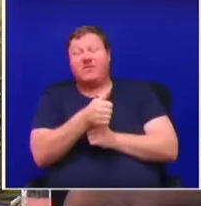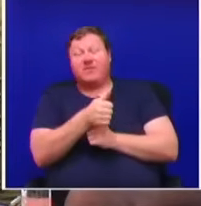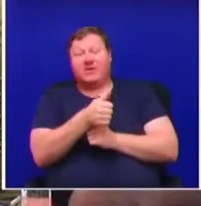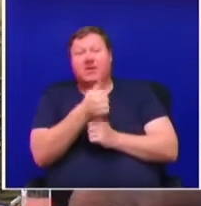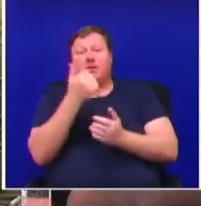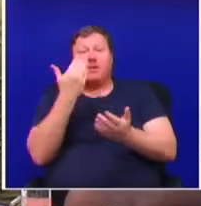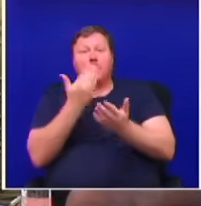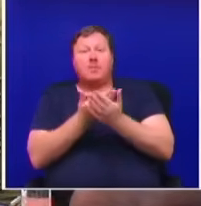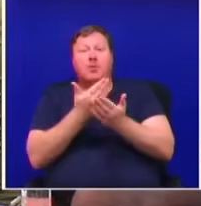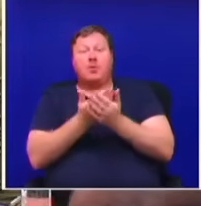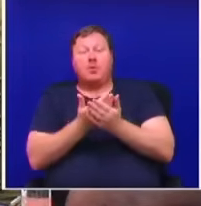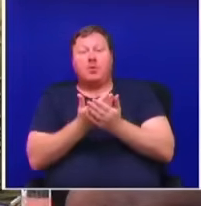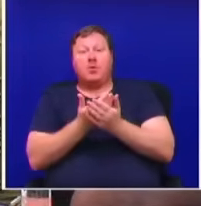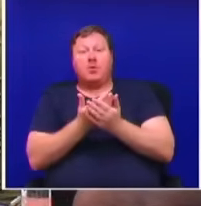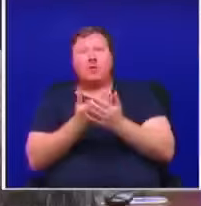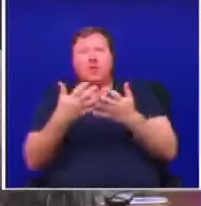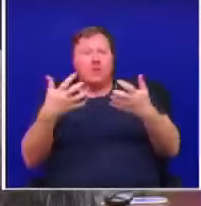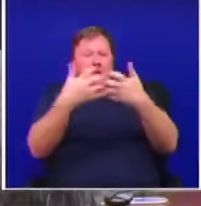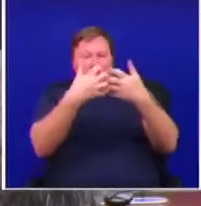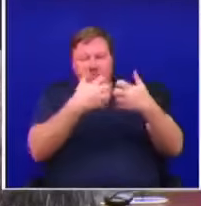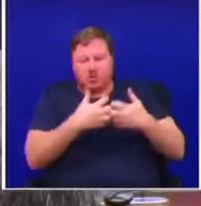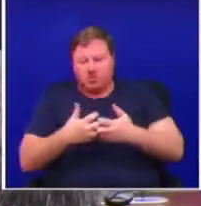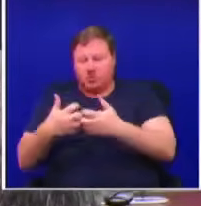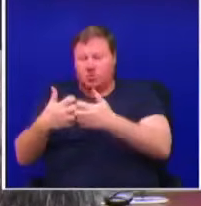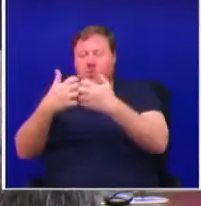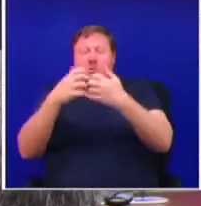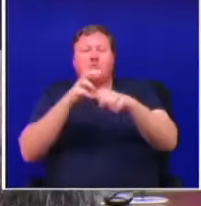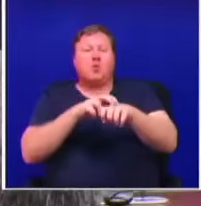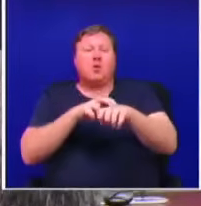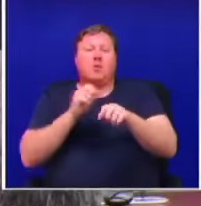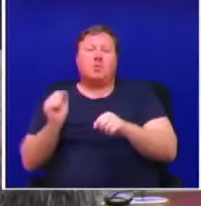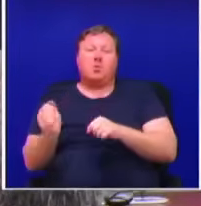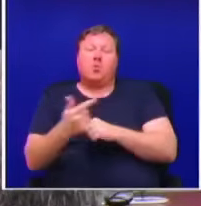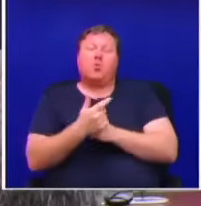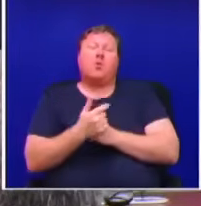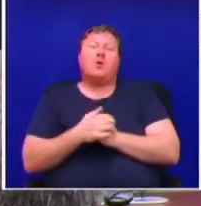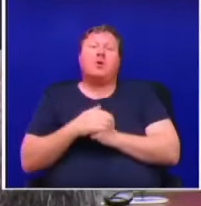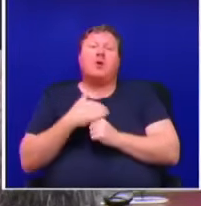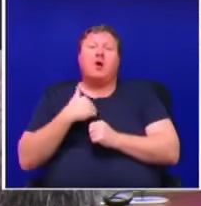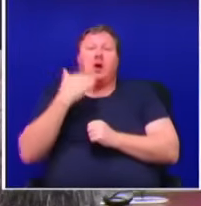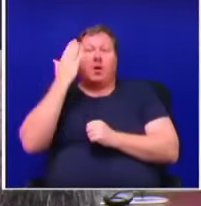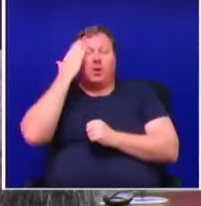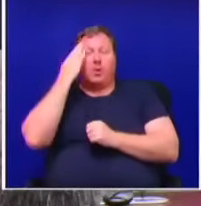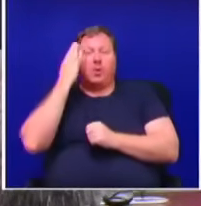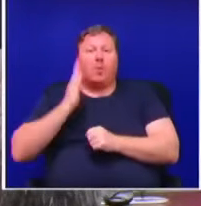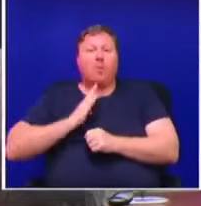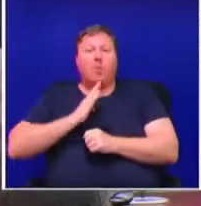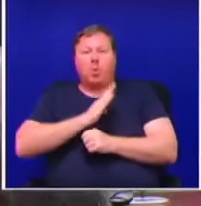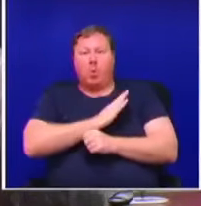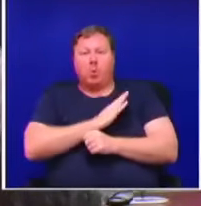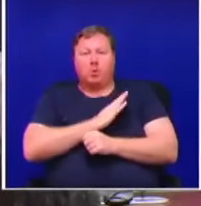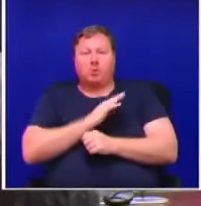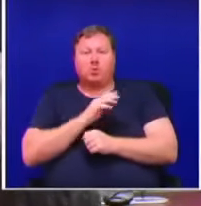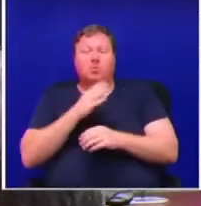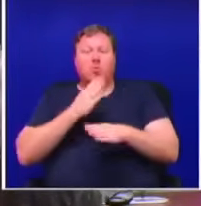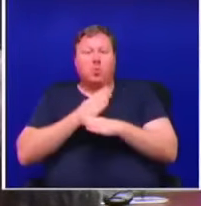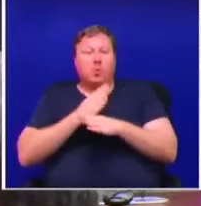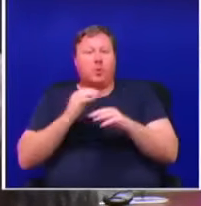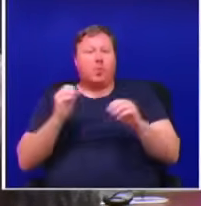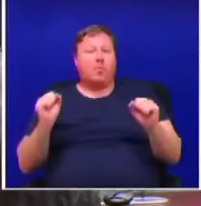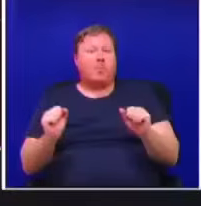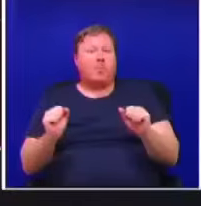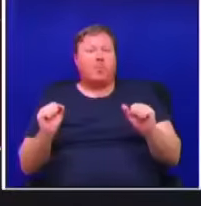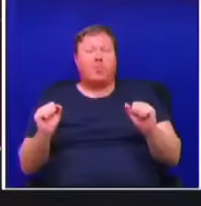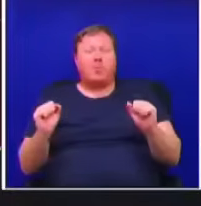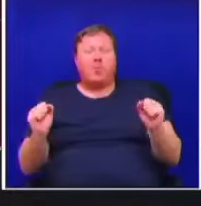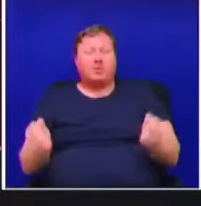to meet all these requirements. Now, I know that the board is at work to address all these